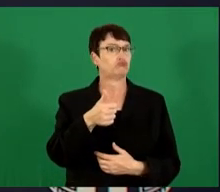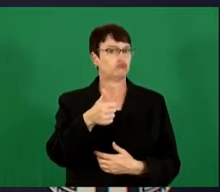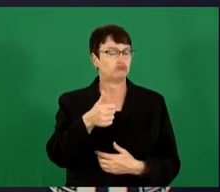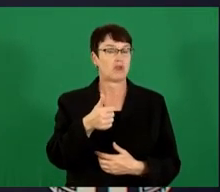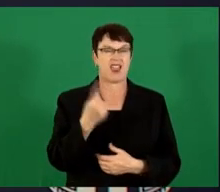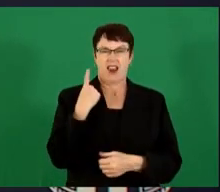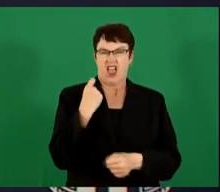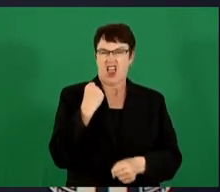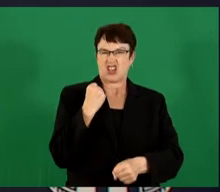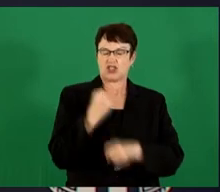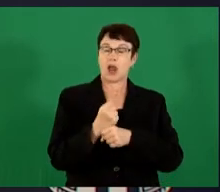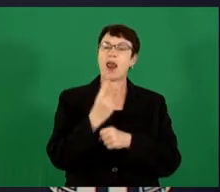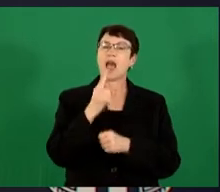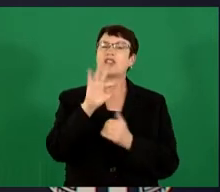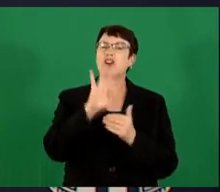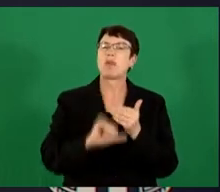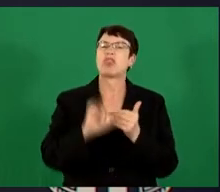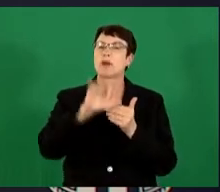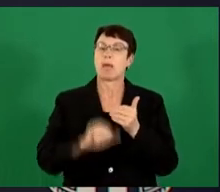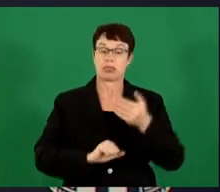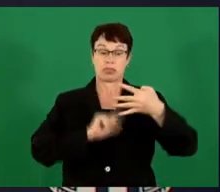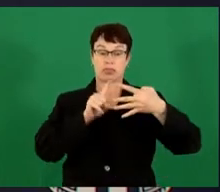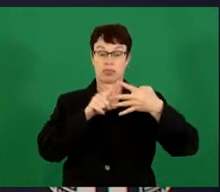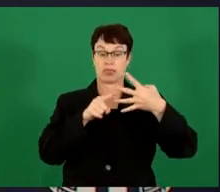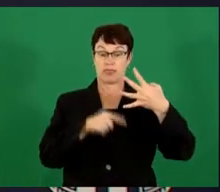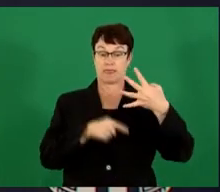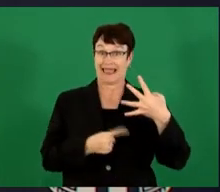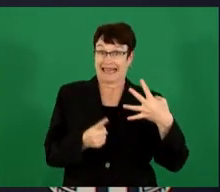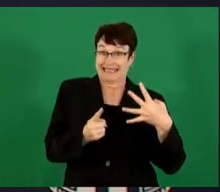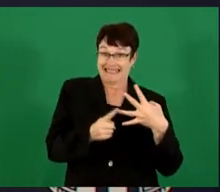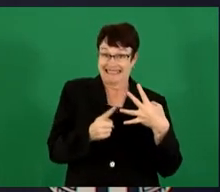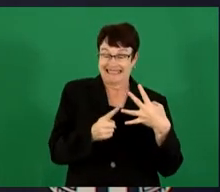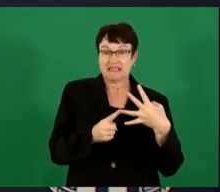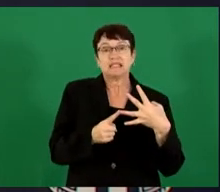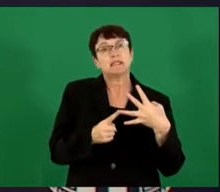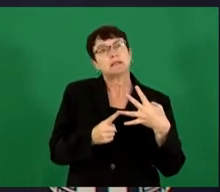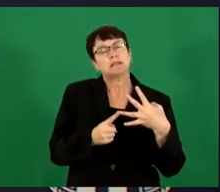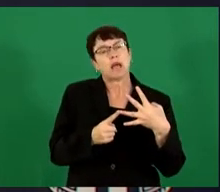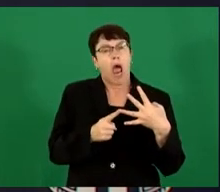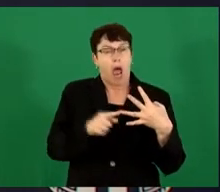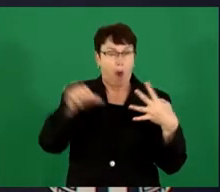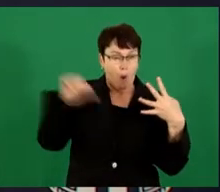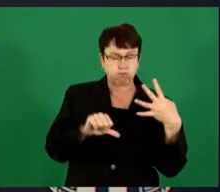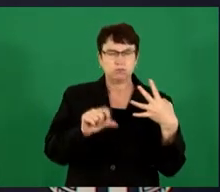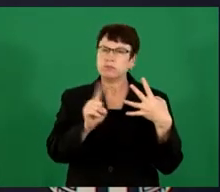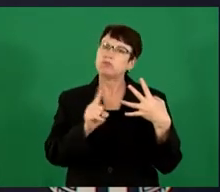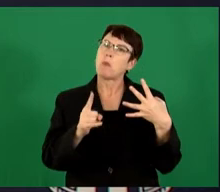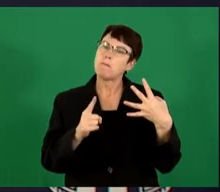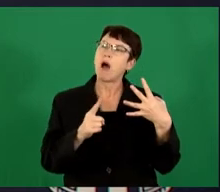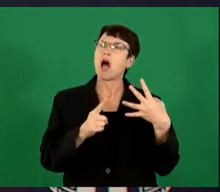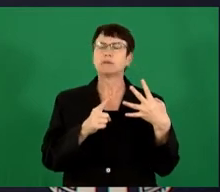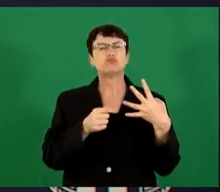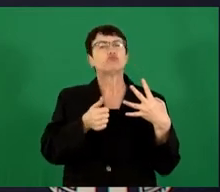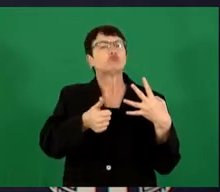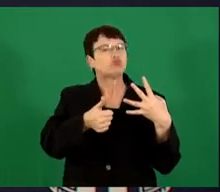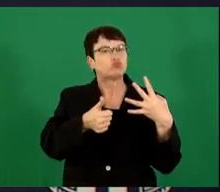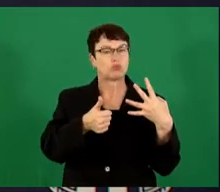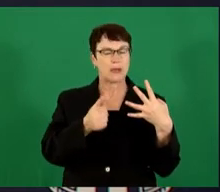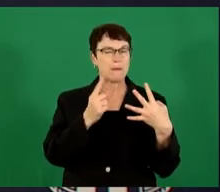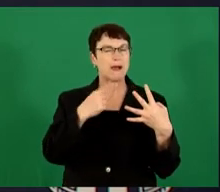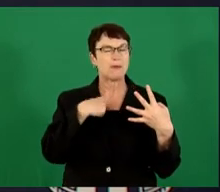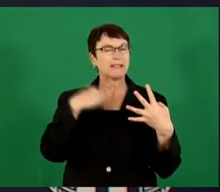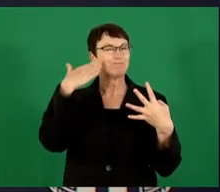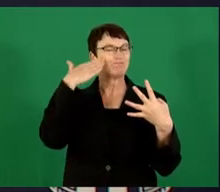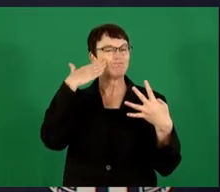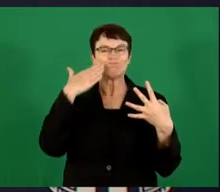of 2022, the expansion was not broad-based. We forecast no growth in the